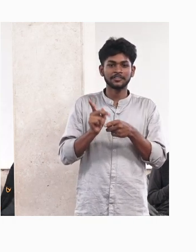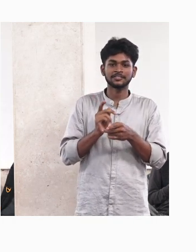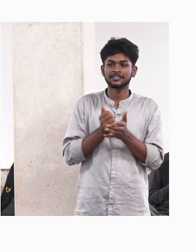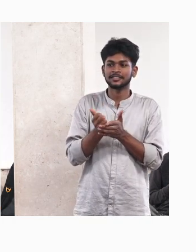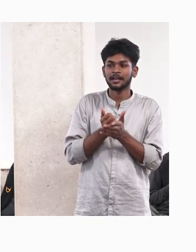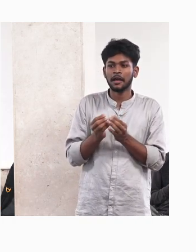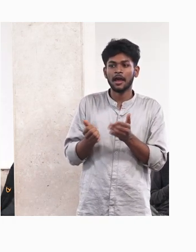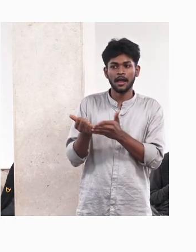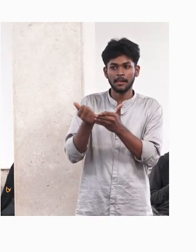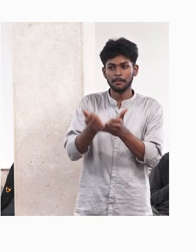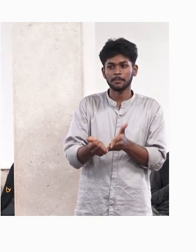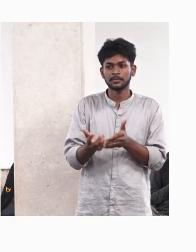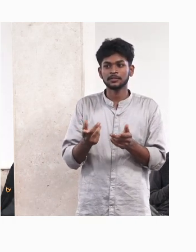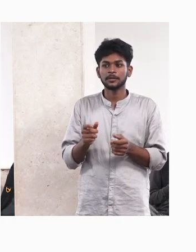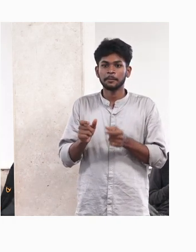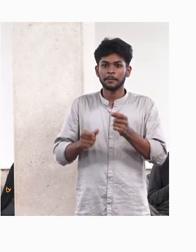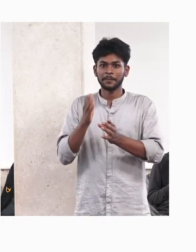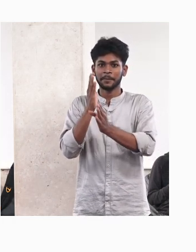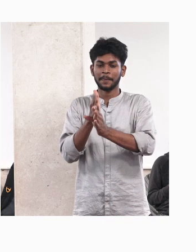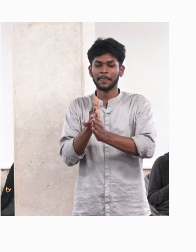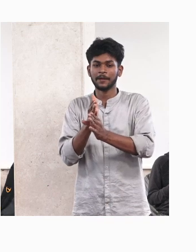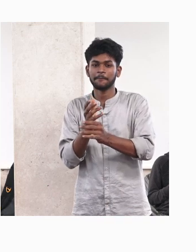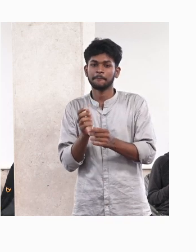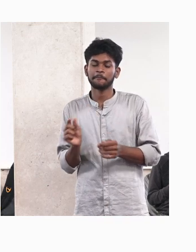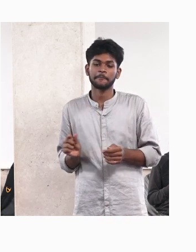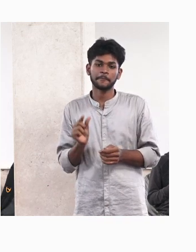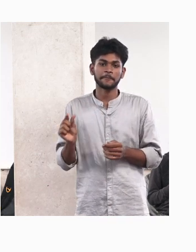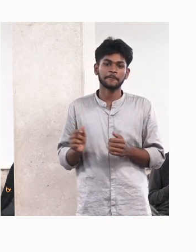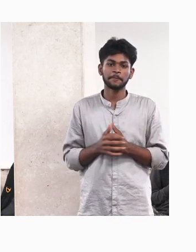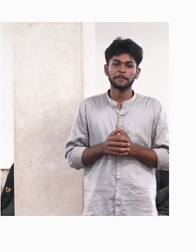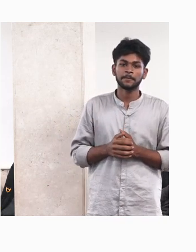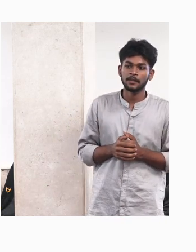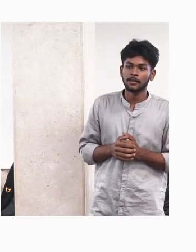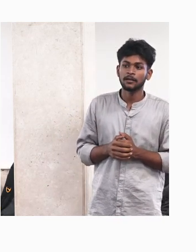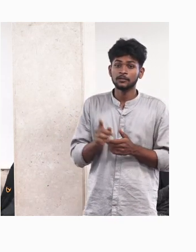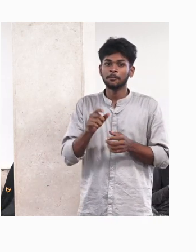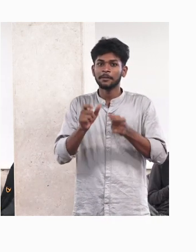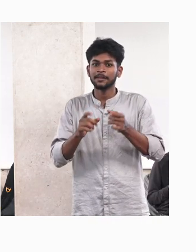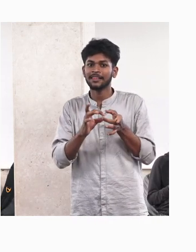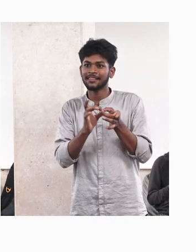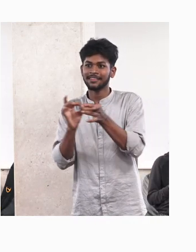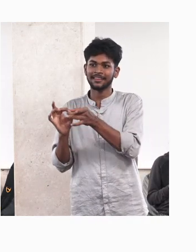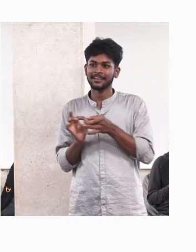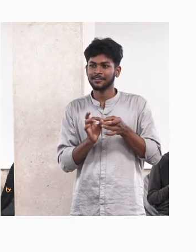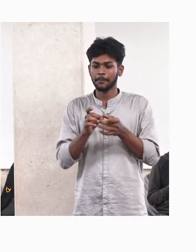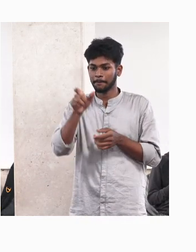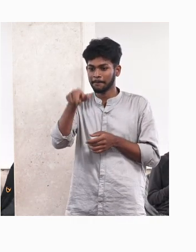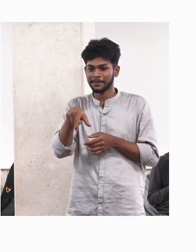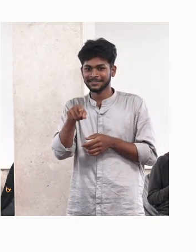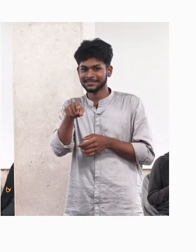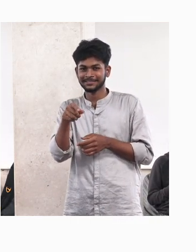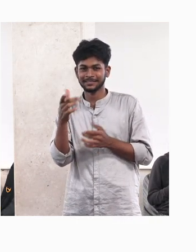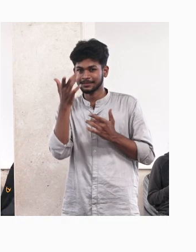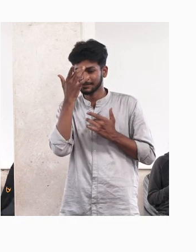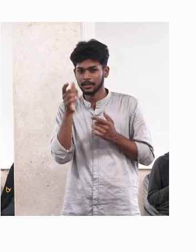is first this a humanistic approach. Then because it emphasizes the network, and so the client feel